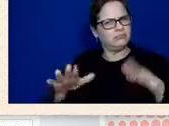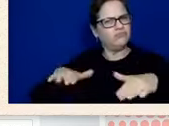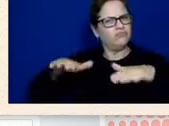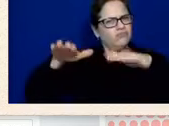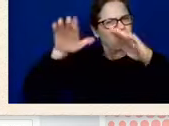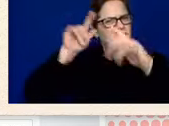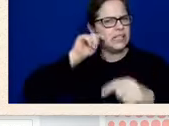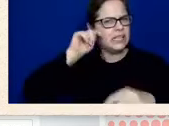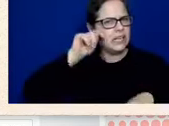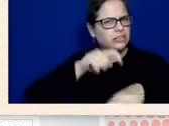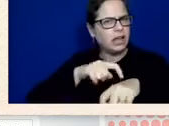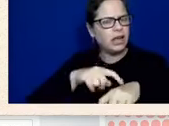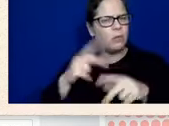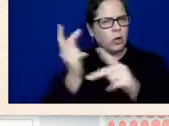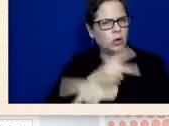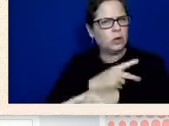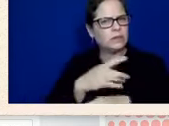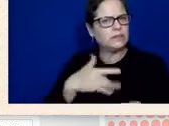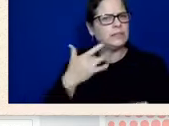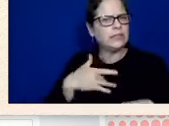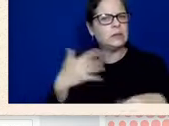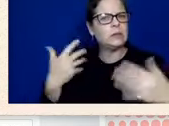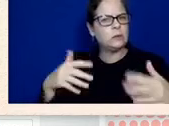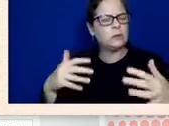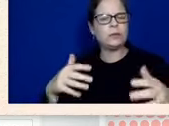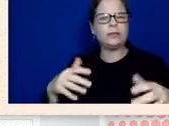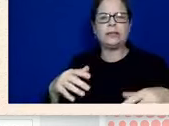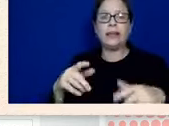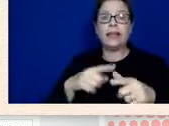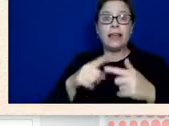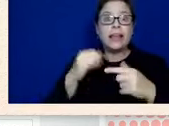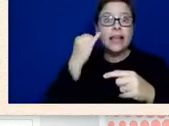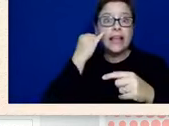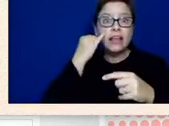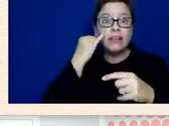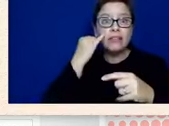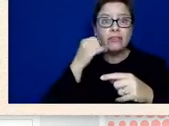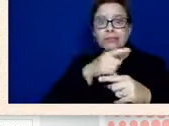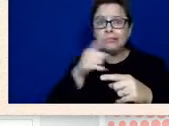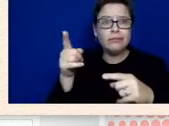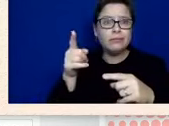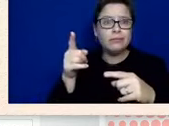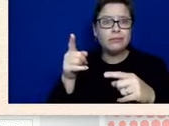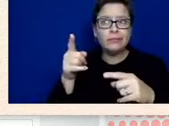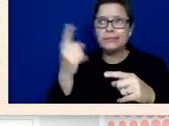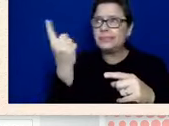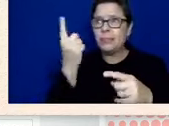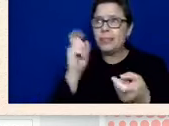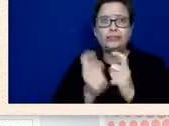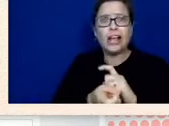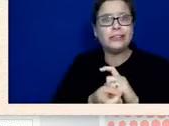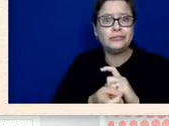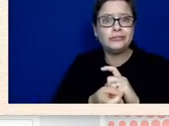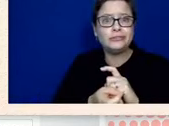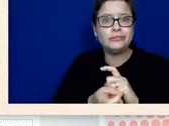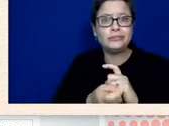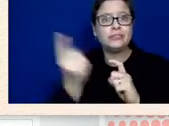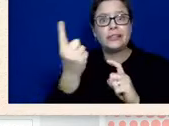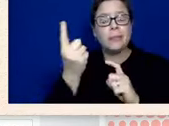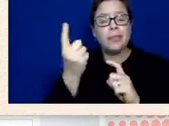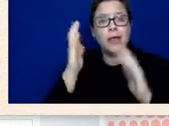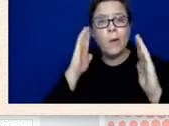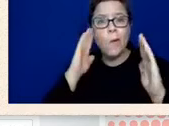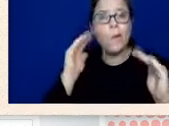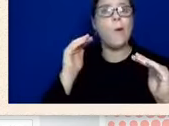felt that if there was no hope that I was ever going to change, like nothing in the matter